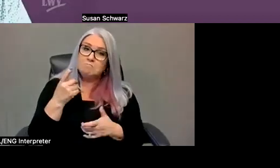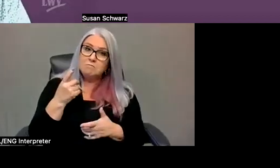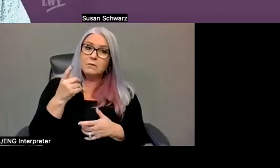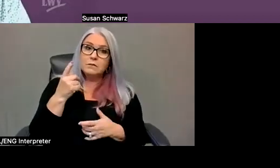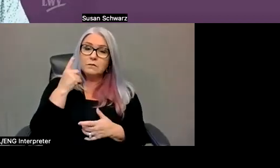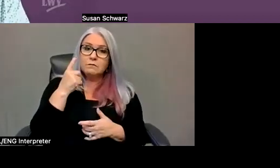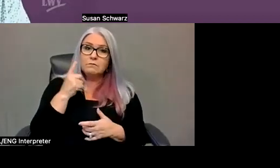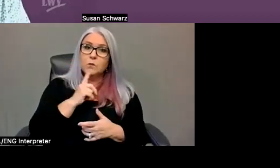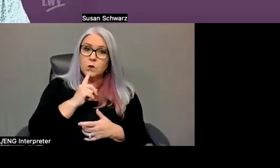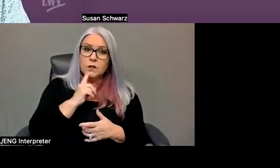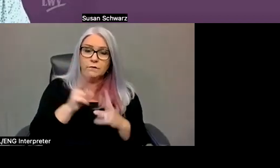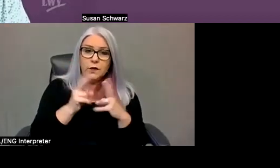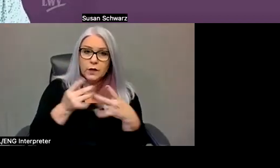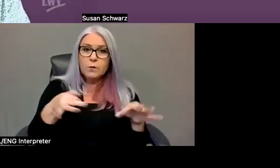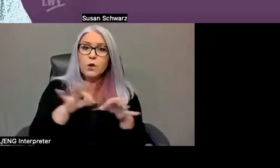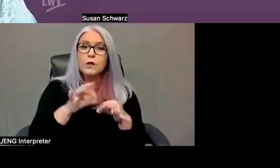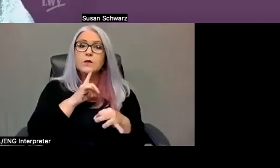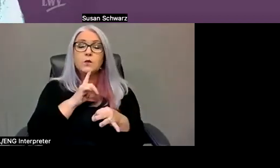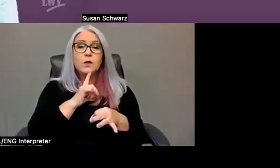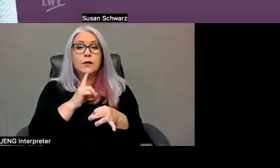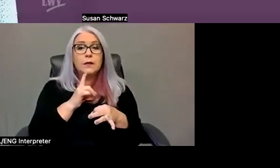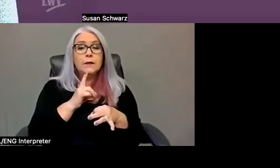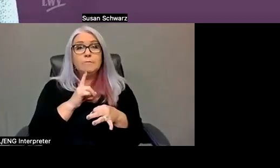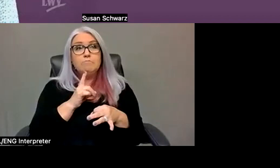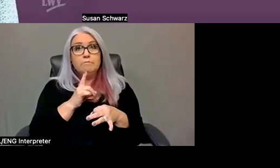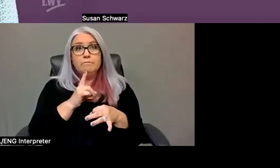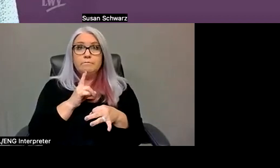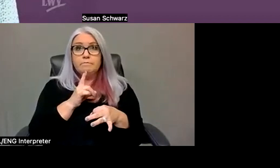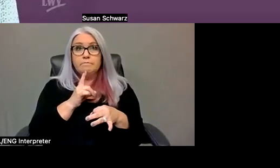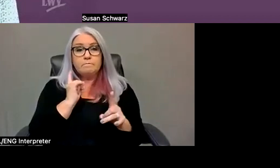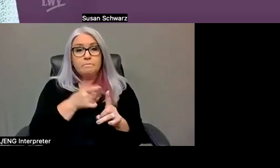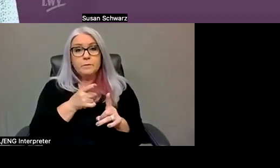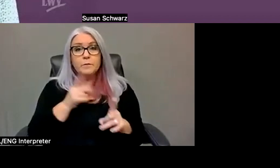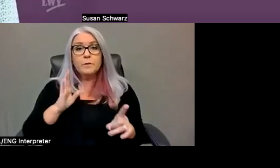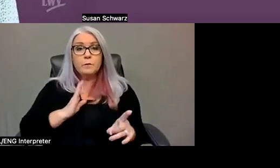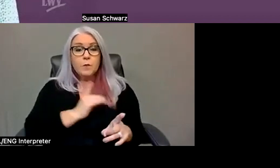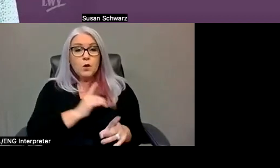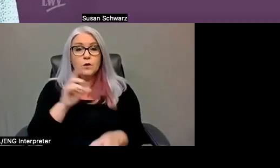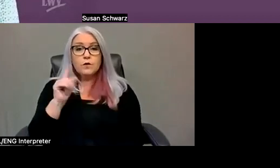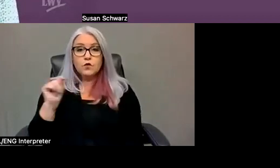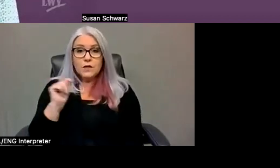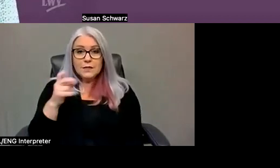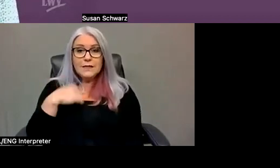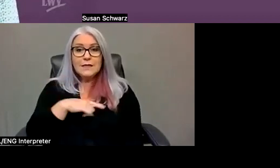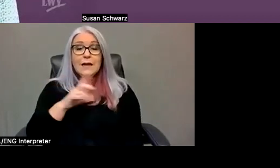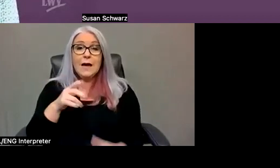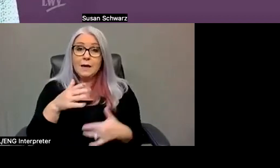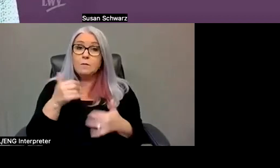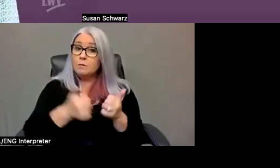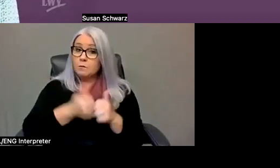one of the key parts of Board of Trustees of my administration that I am most proud